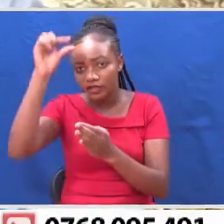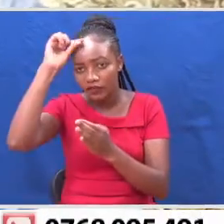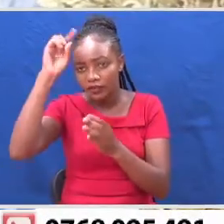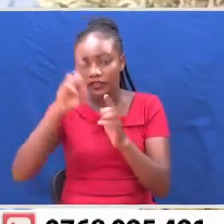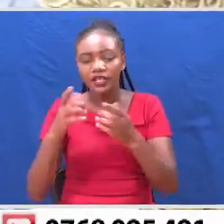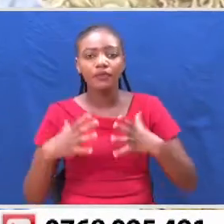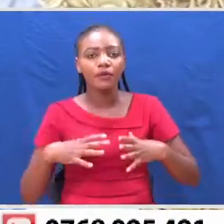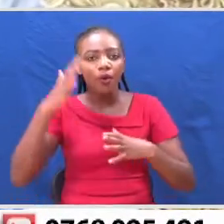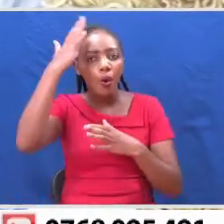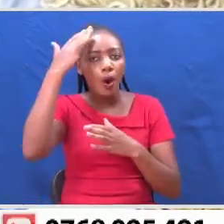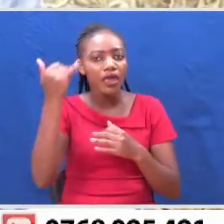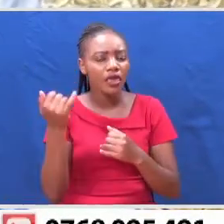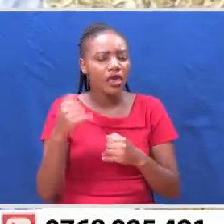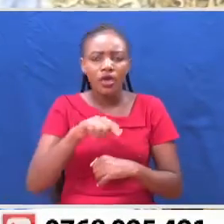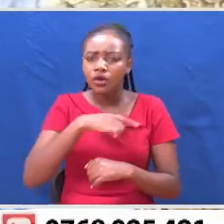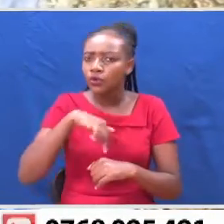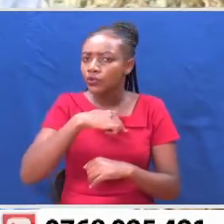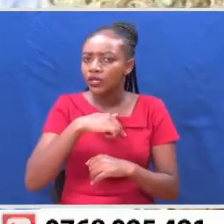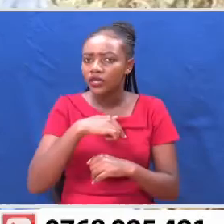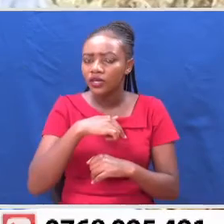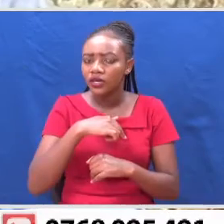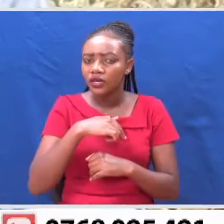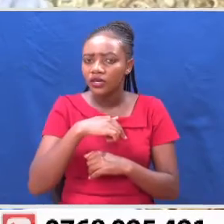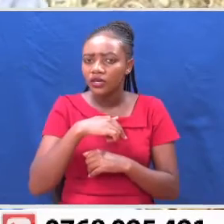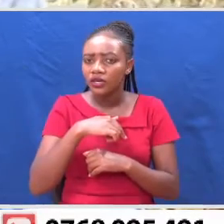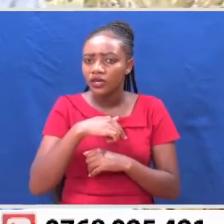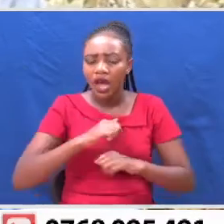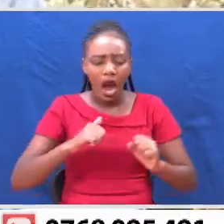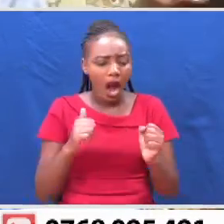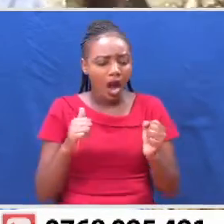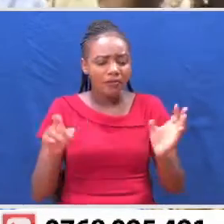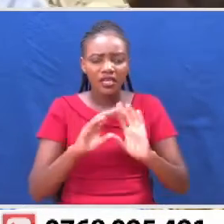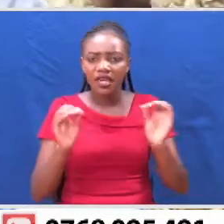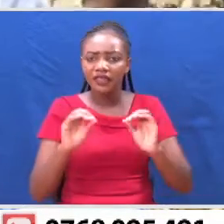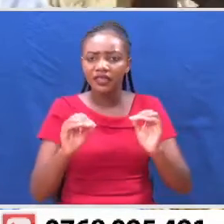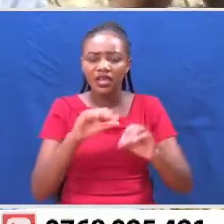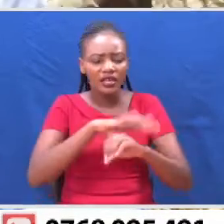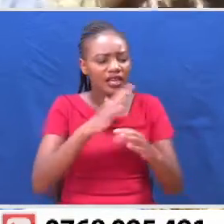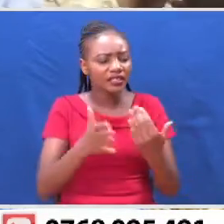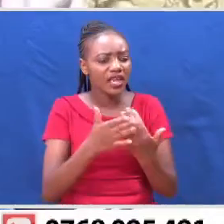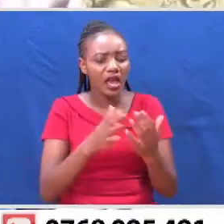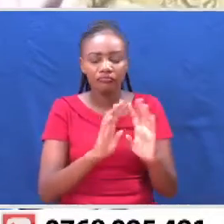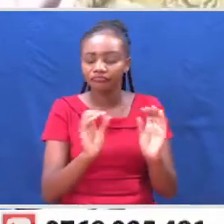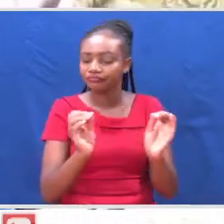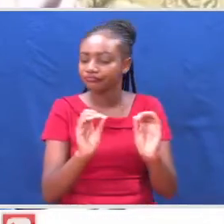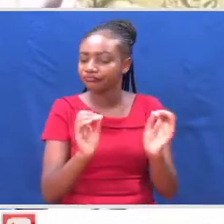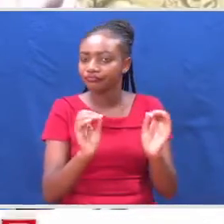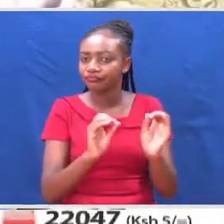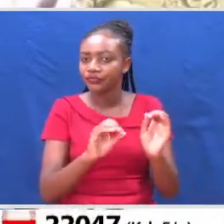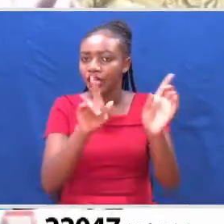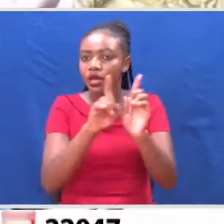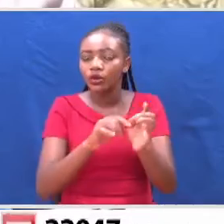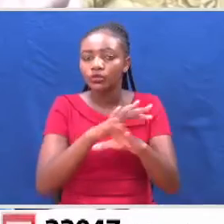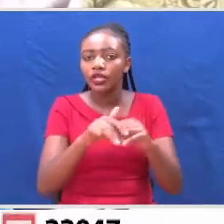people, because we as individuals, we are not considered worthy to work in this government. In every